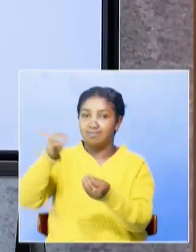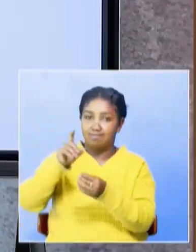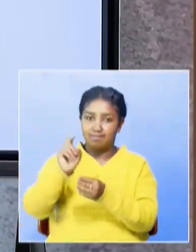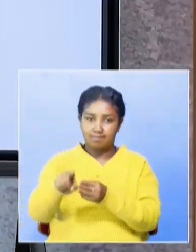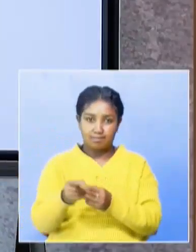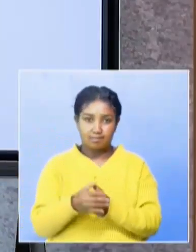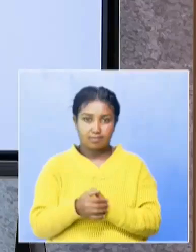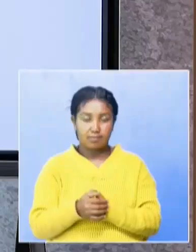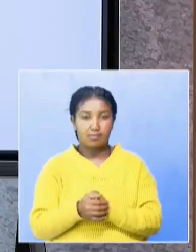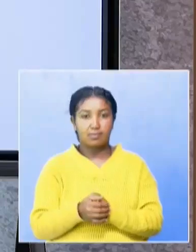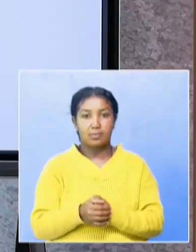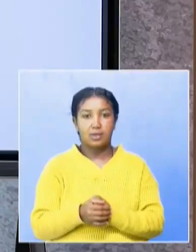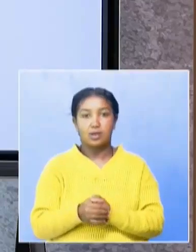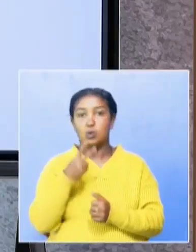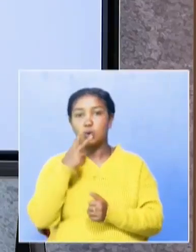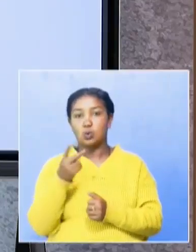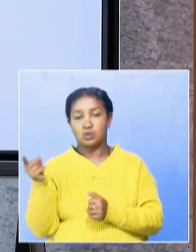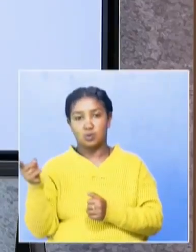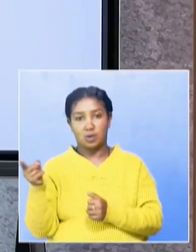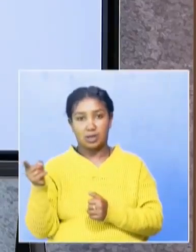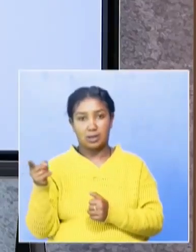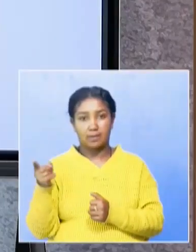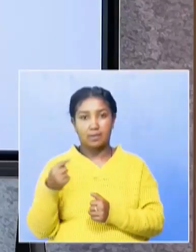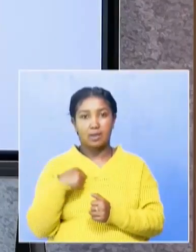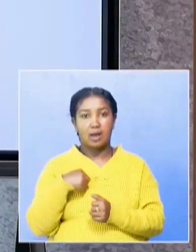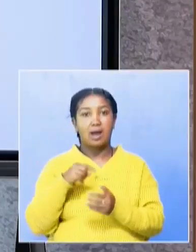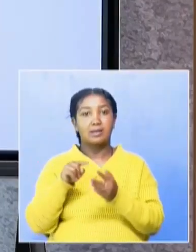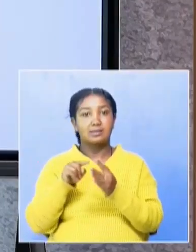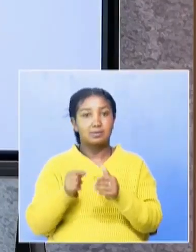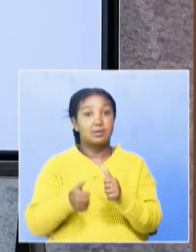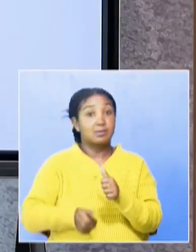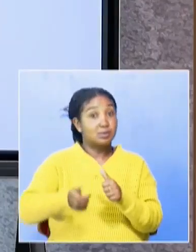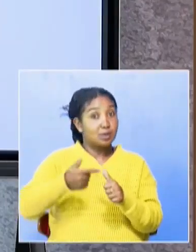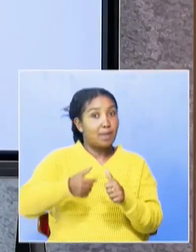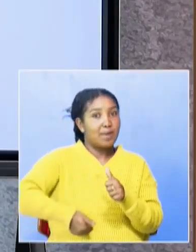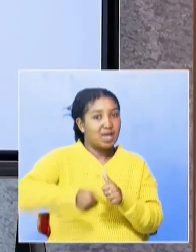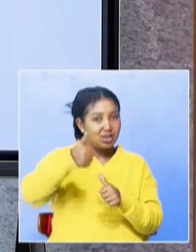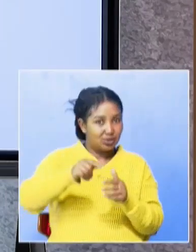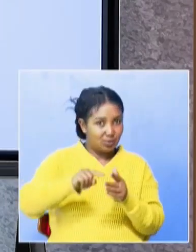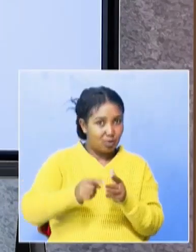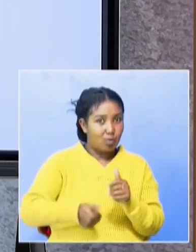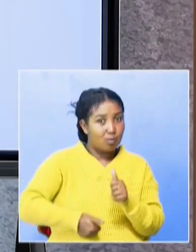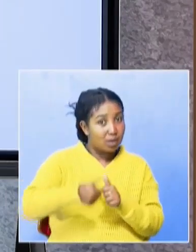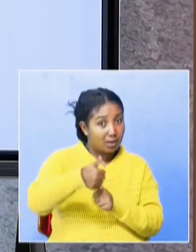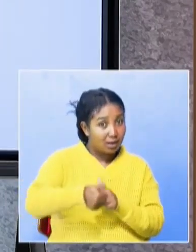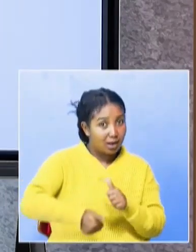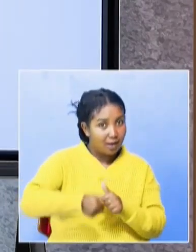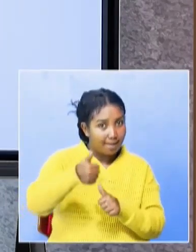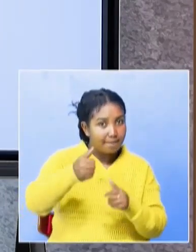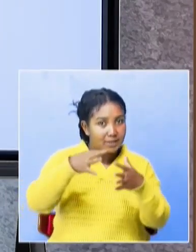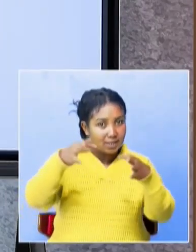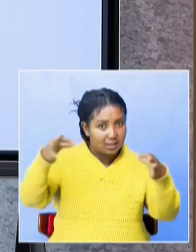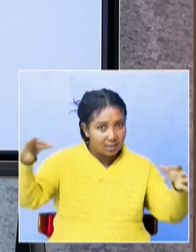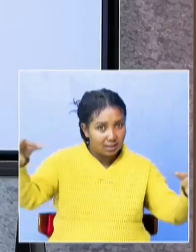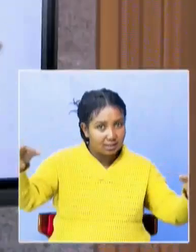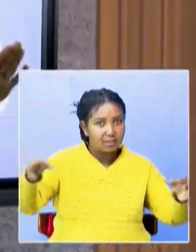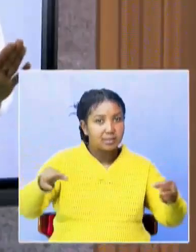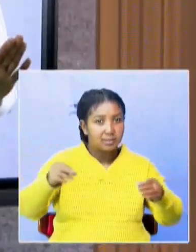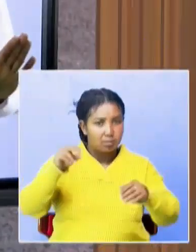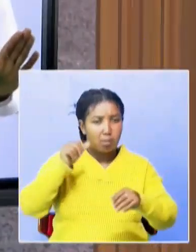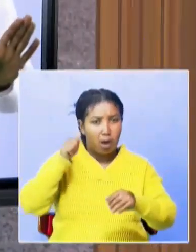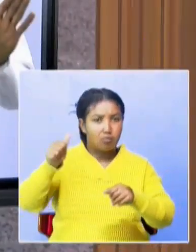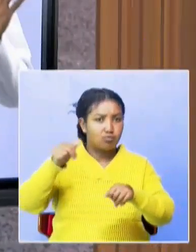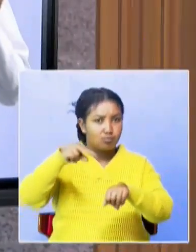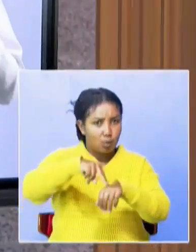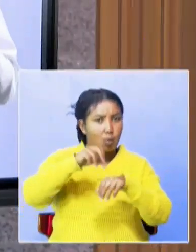sentence. Okay? Look at this one. I start from main clause. Main clause means the sentence which can stand by